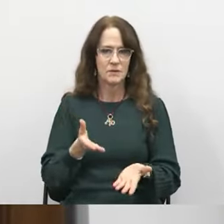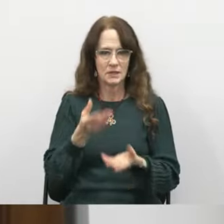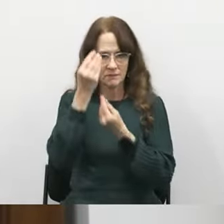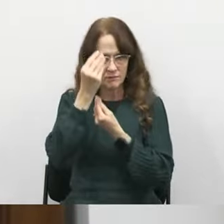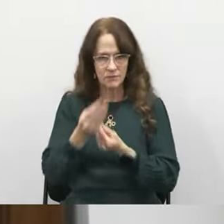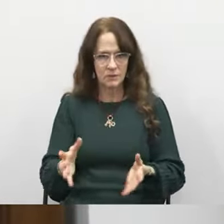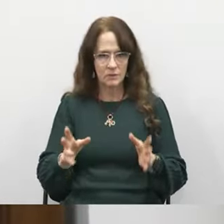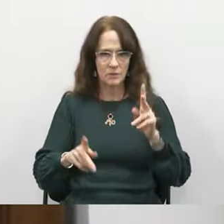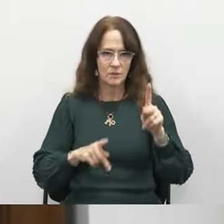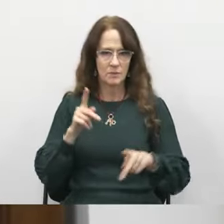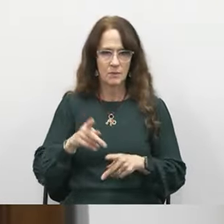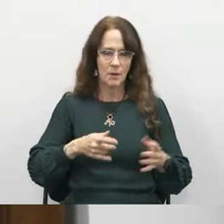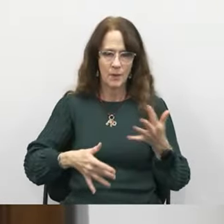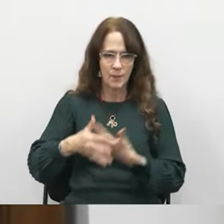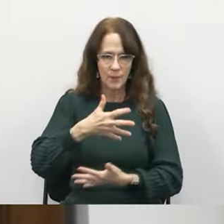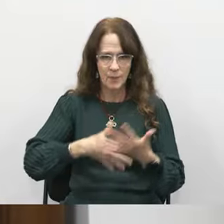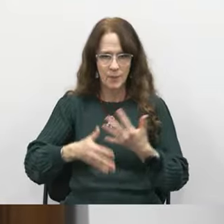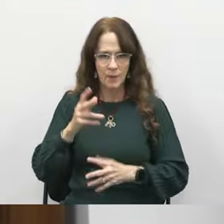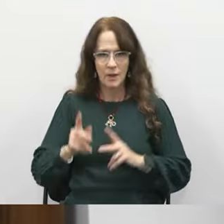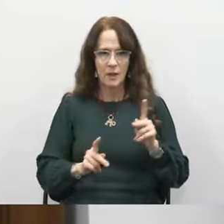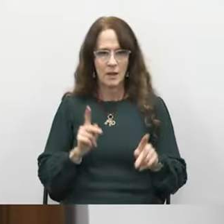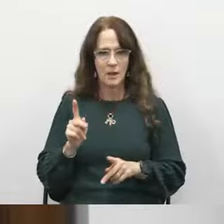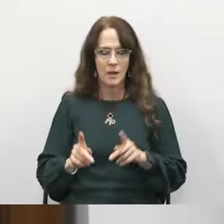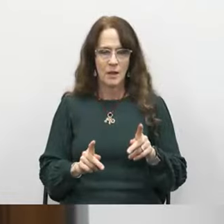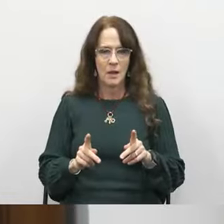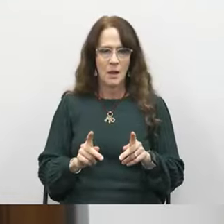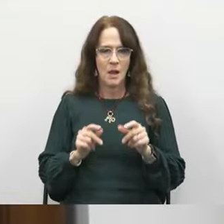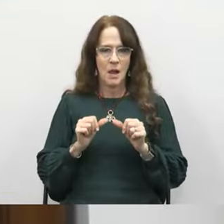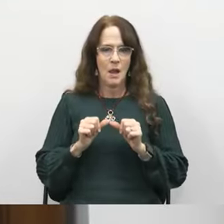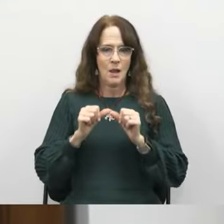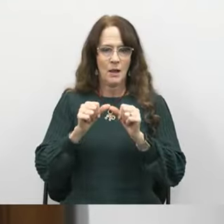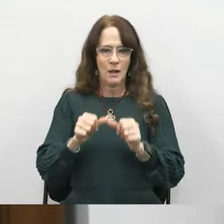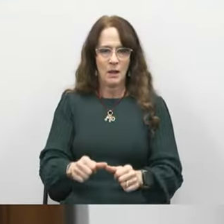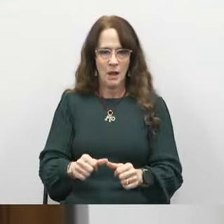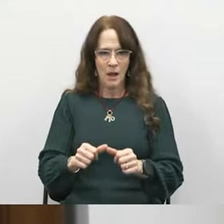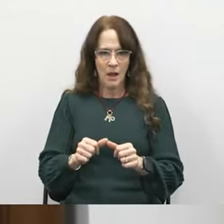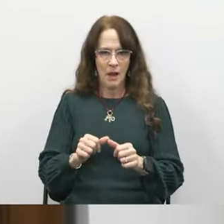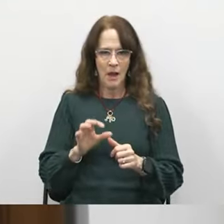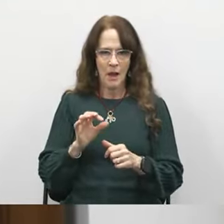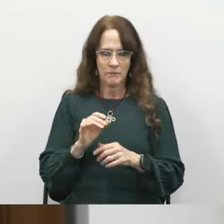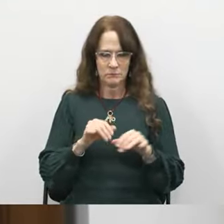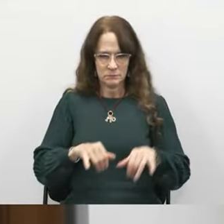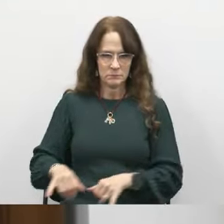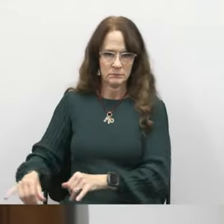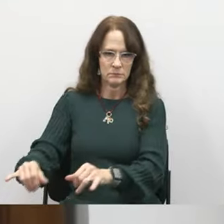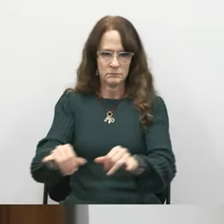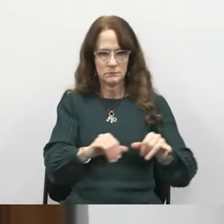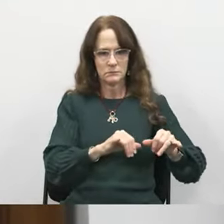public, engaging the public, and going forward with fidelity in that area.